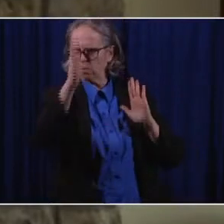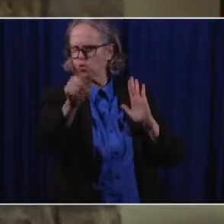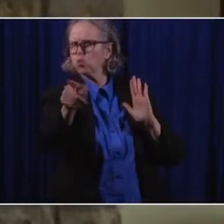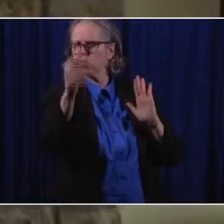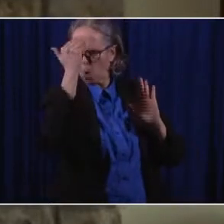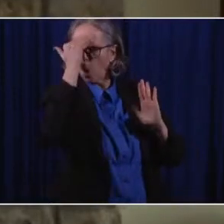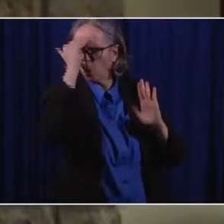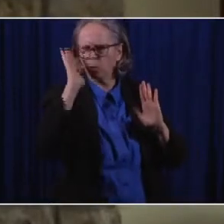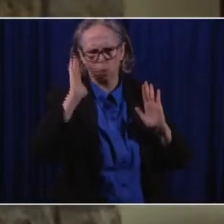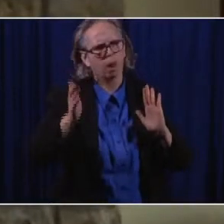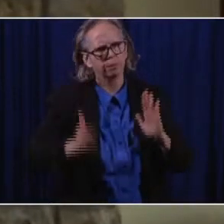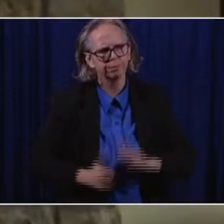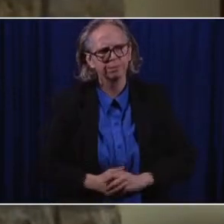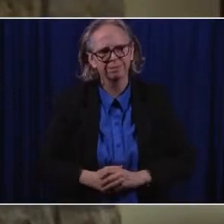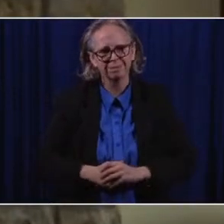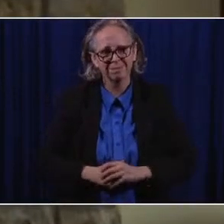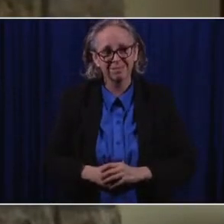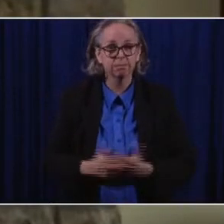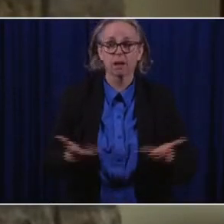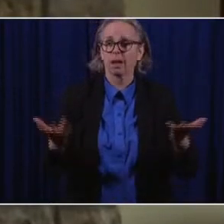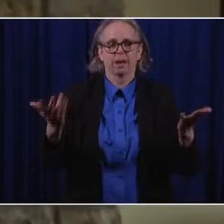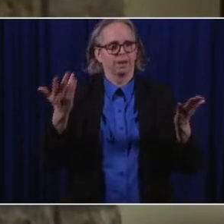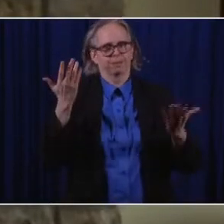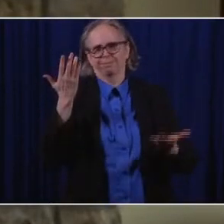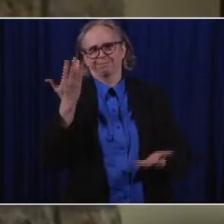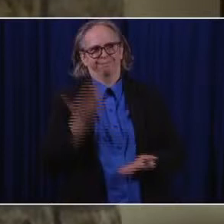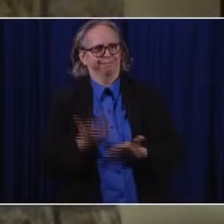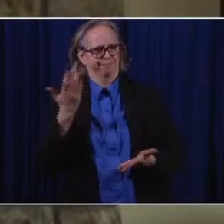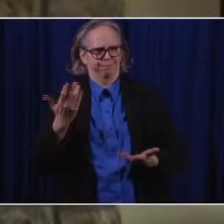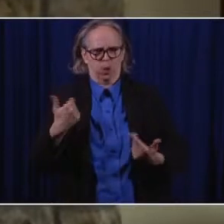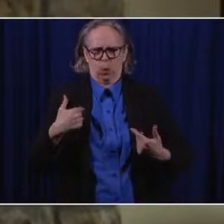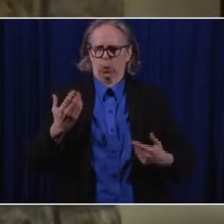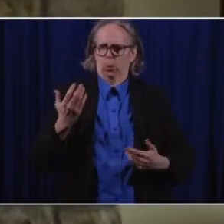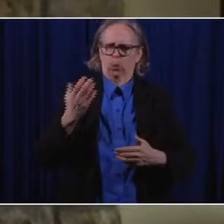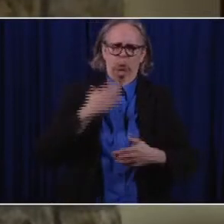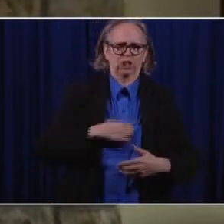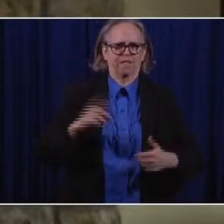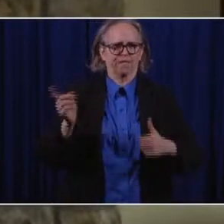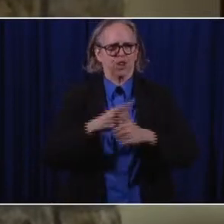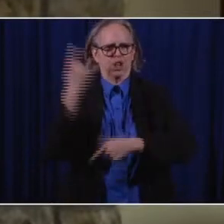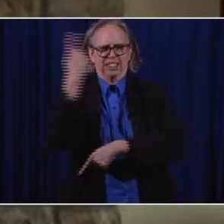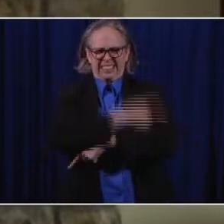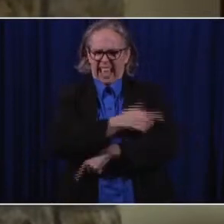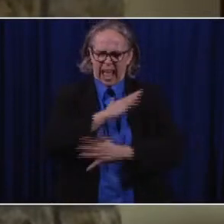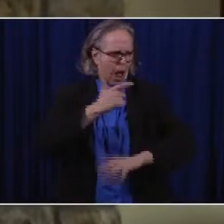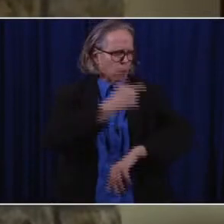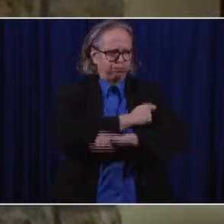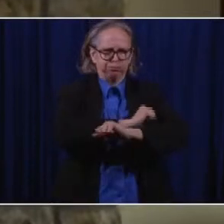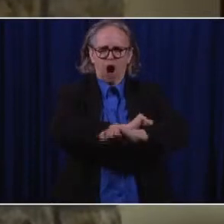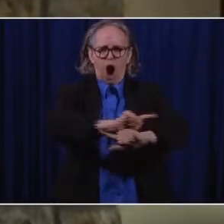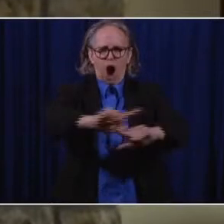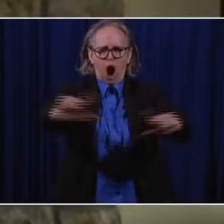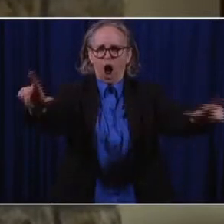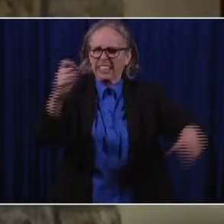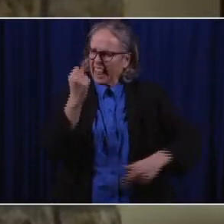to vaccinate everybody in the state on the first day, but obviously that's not possible. And this is going to take a few months, but we're going to start and go